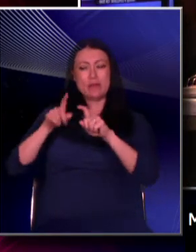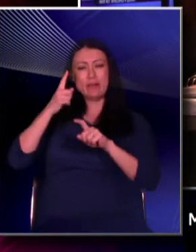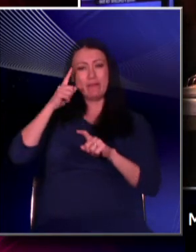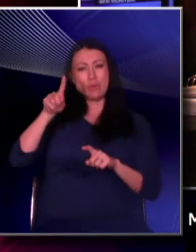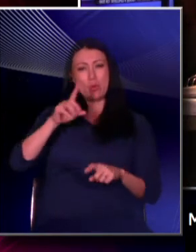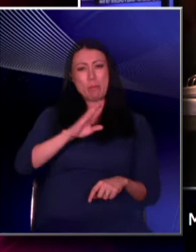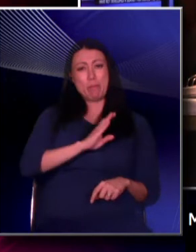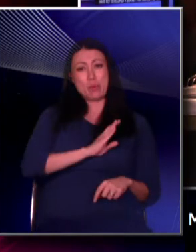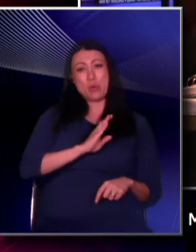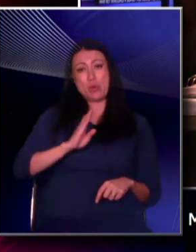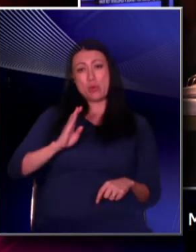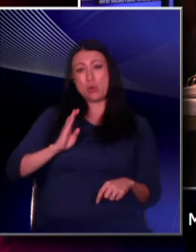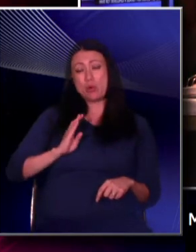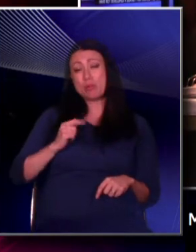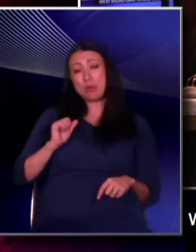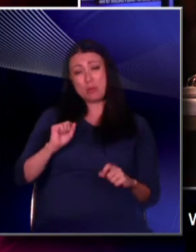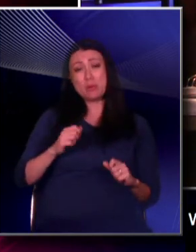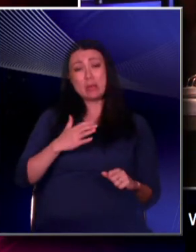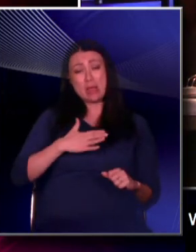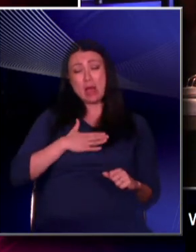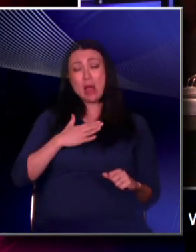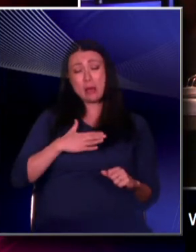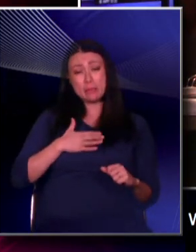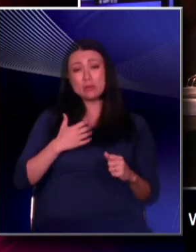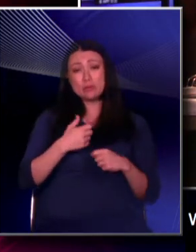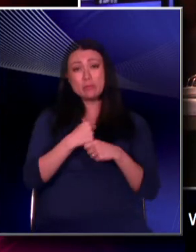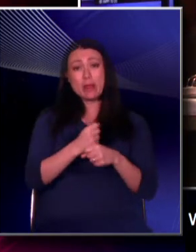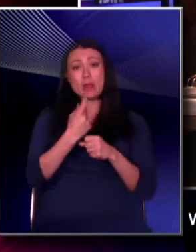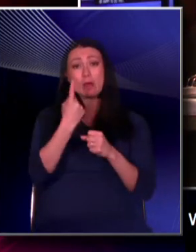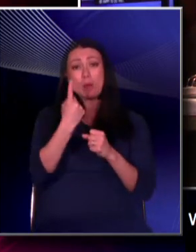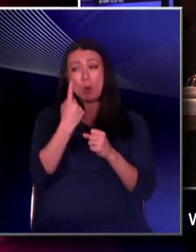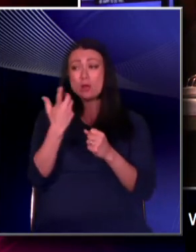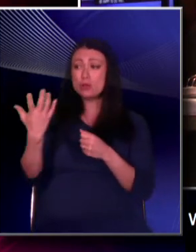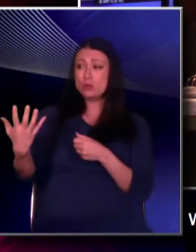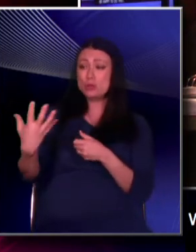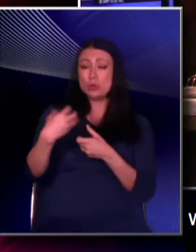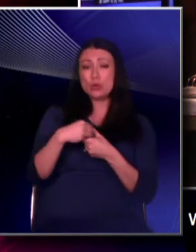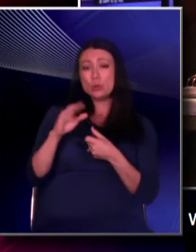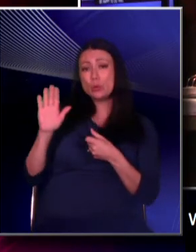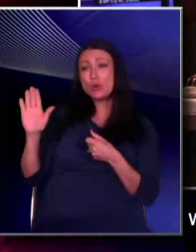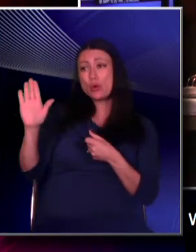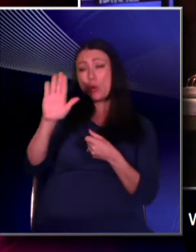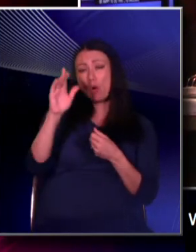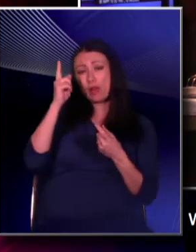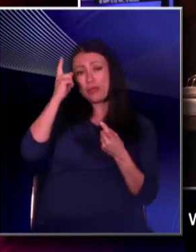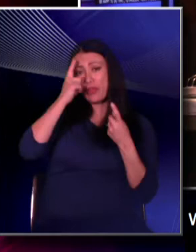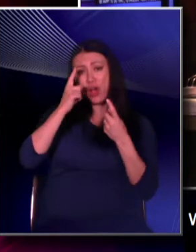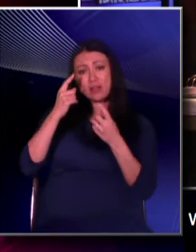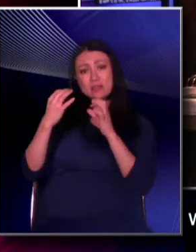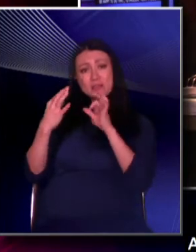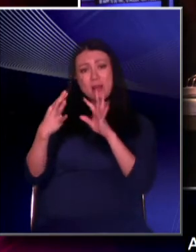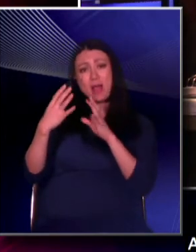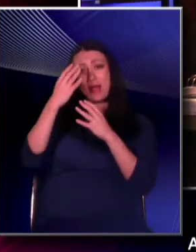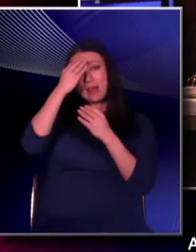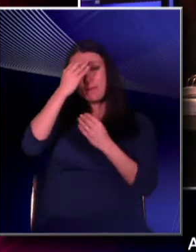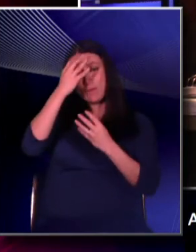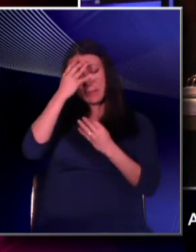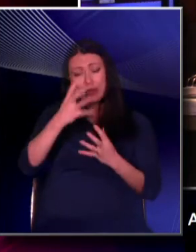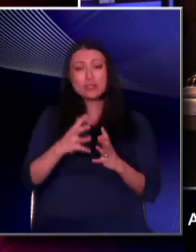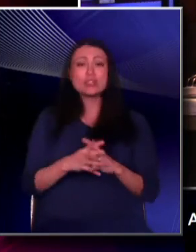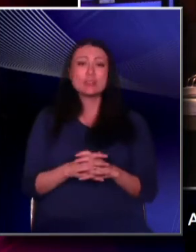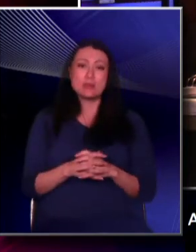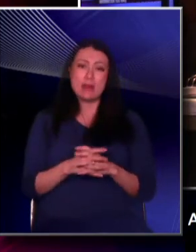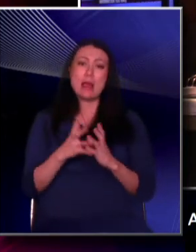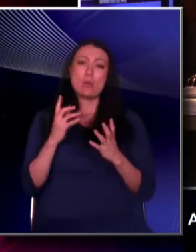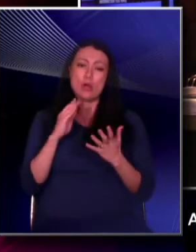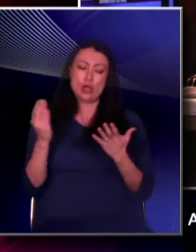members. We would be happy to do that, to include your thoughts and information you have, and put